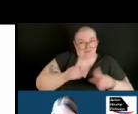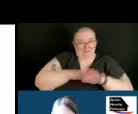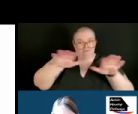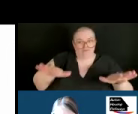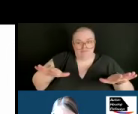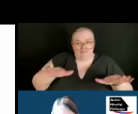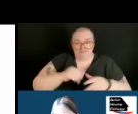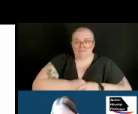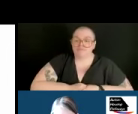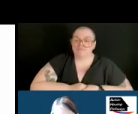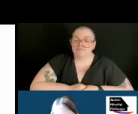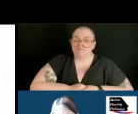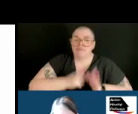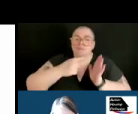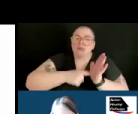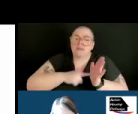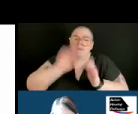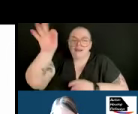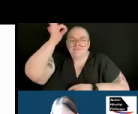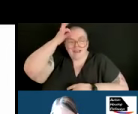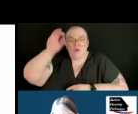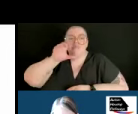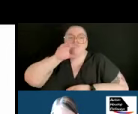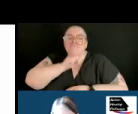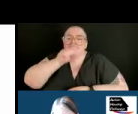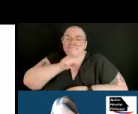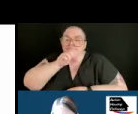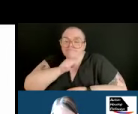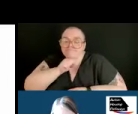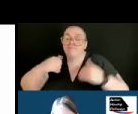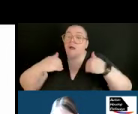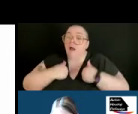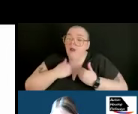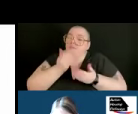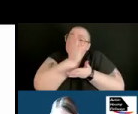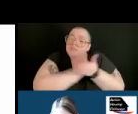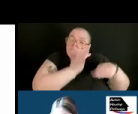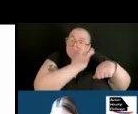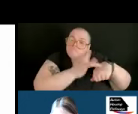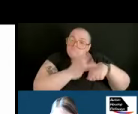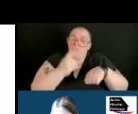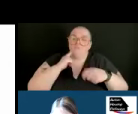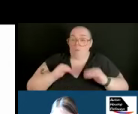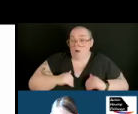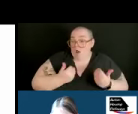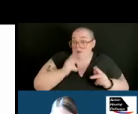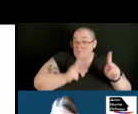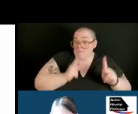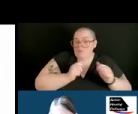Sometimes federal elderly housing has units set aside for younger adults with disabilities. This is